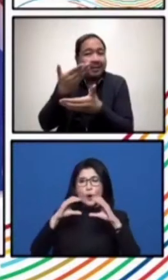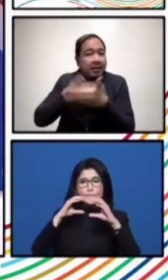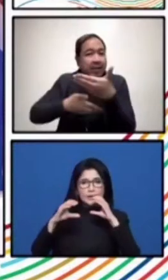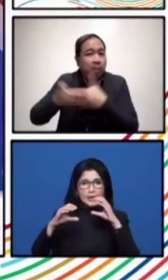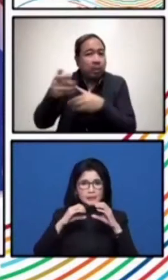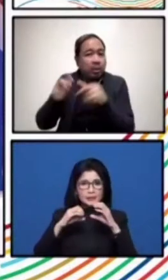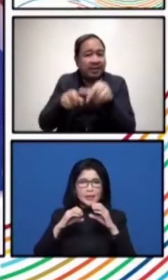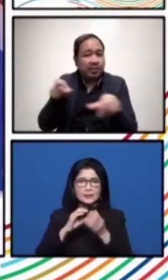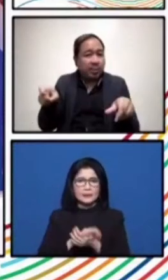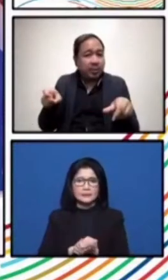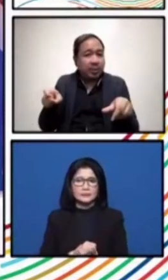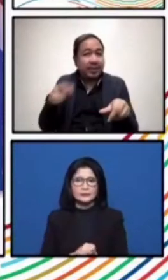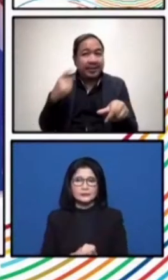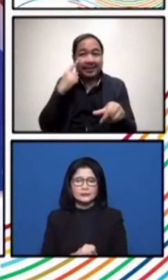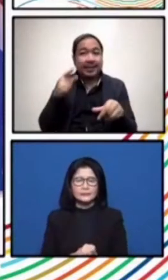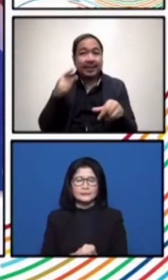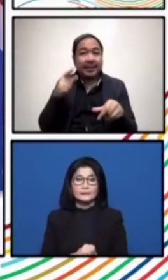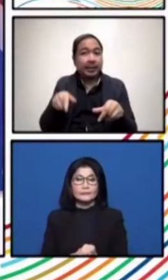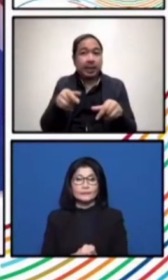societies